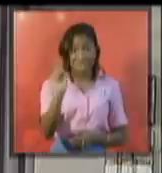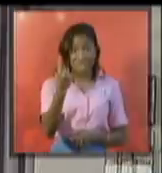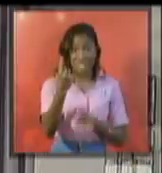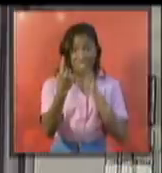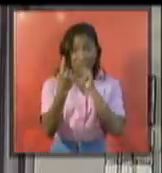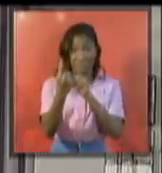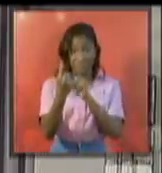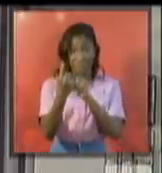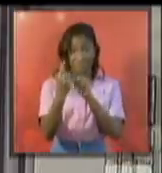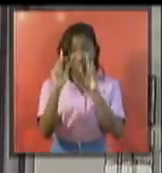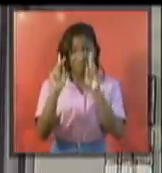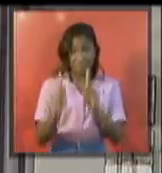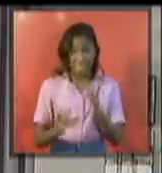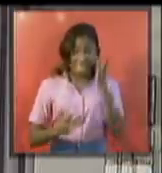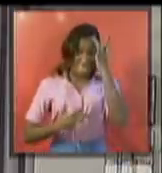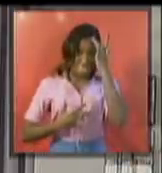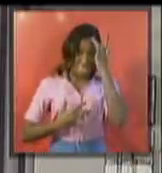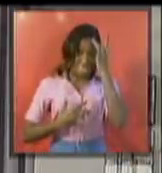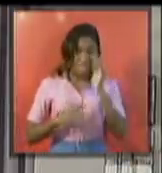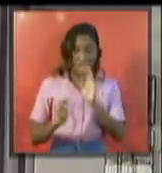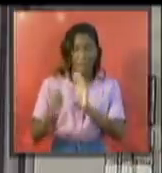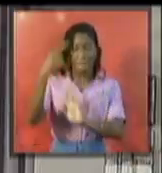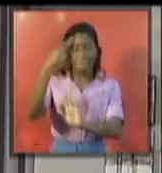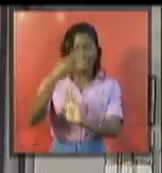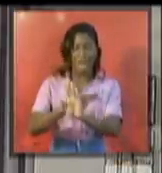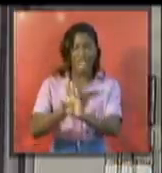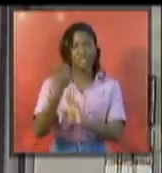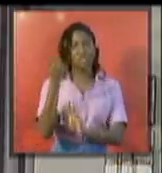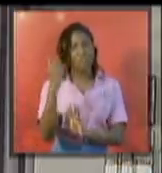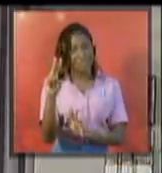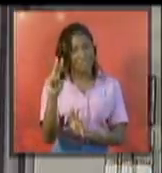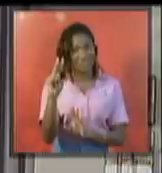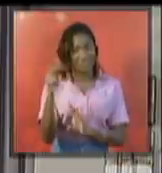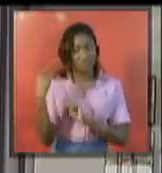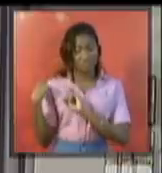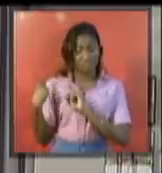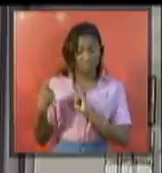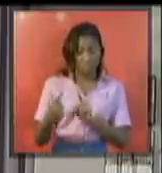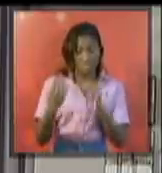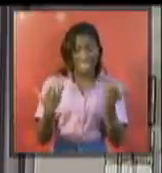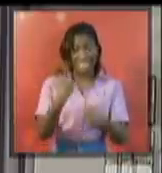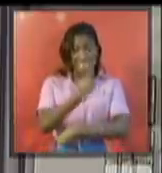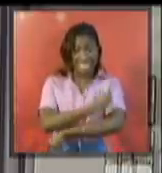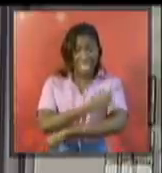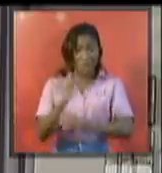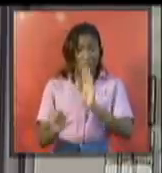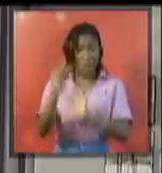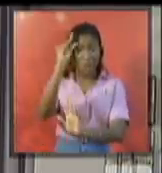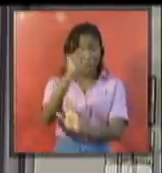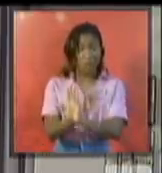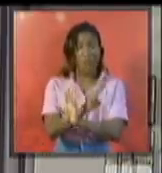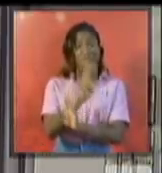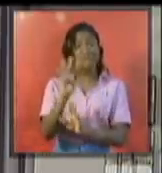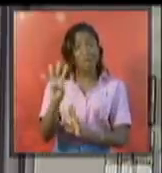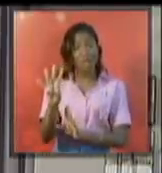population, was actually confirmed on March the 12th. And today, August 24th, we are recognizing